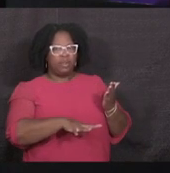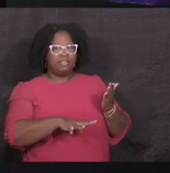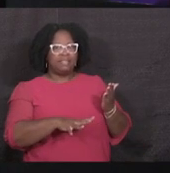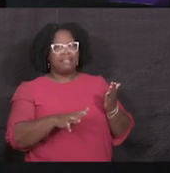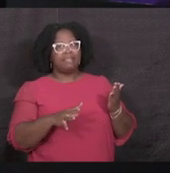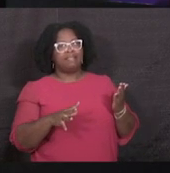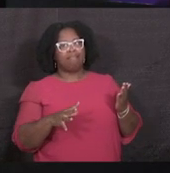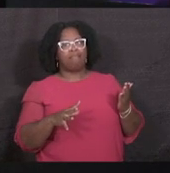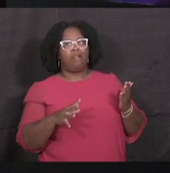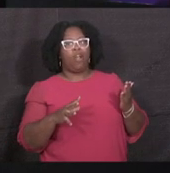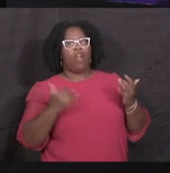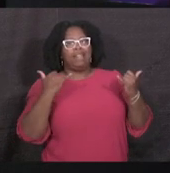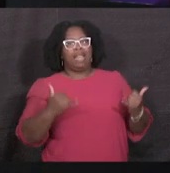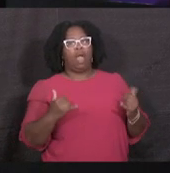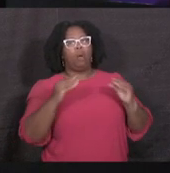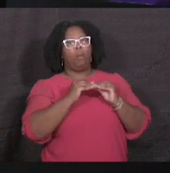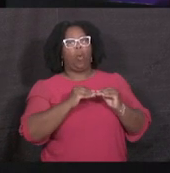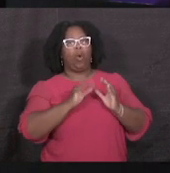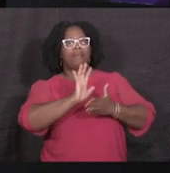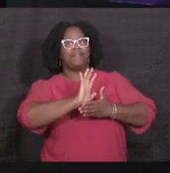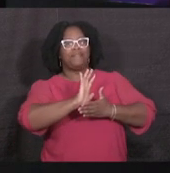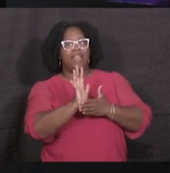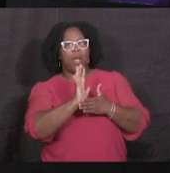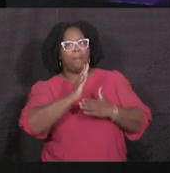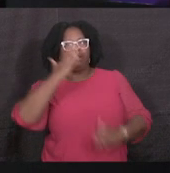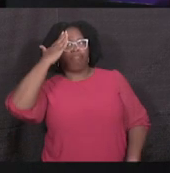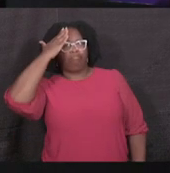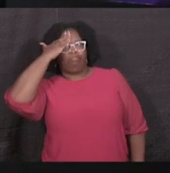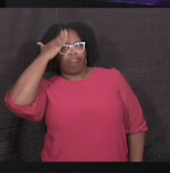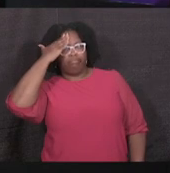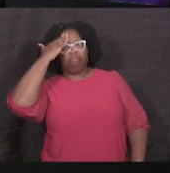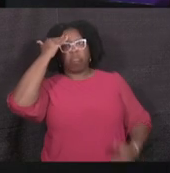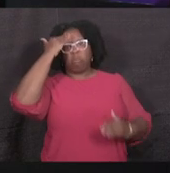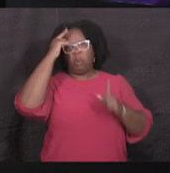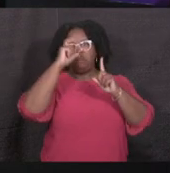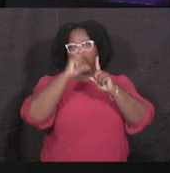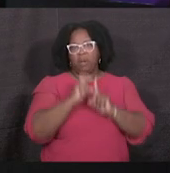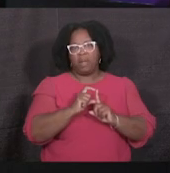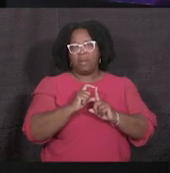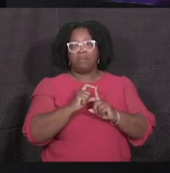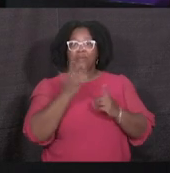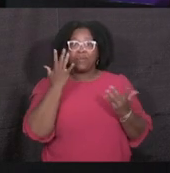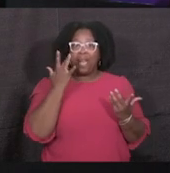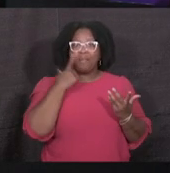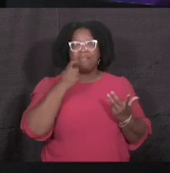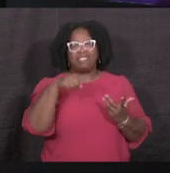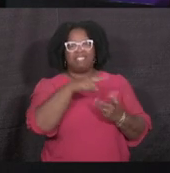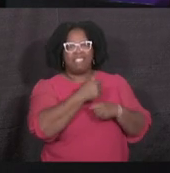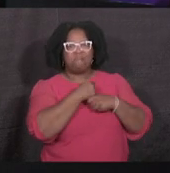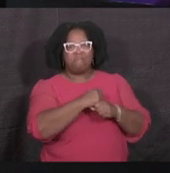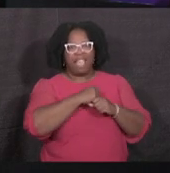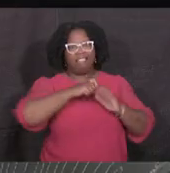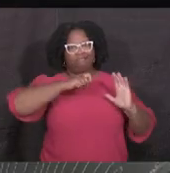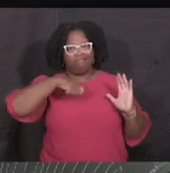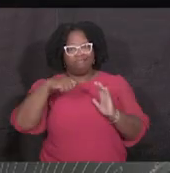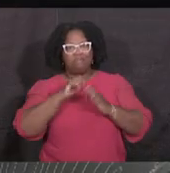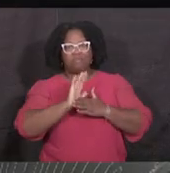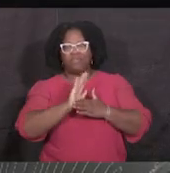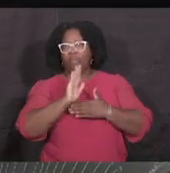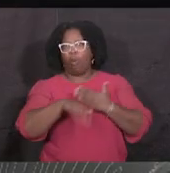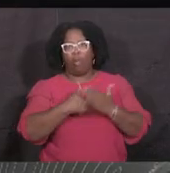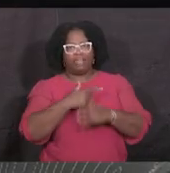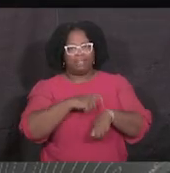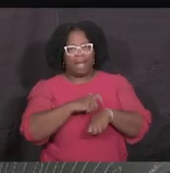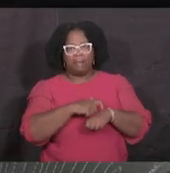sort of film literate when it comes to making movies because they make movies all the time using the smartphone. So yes, they